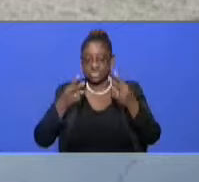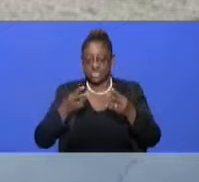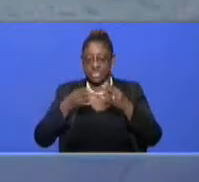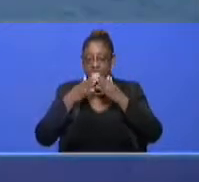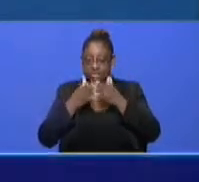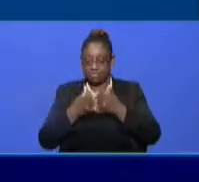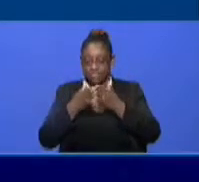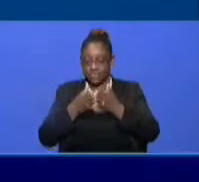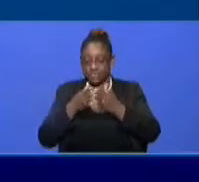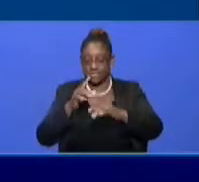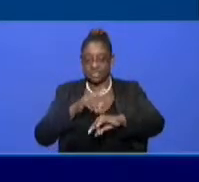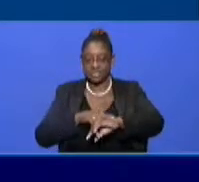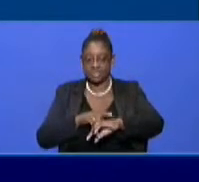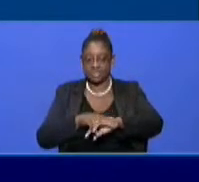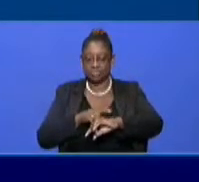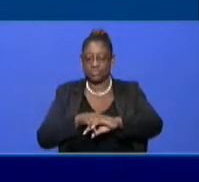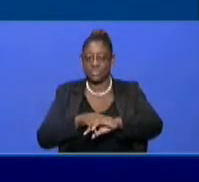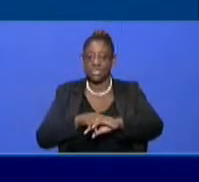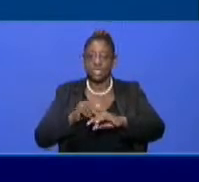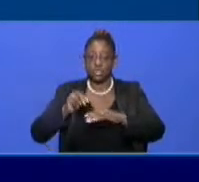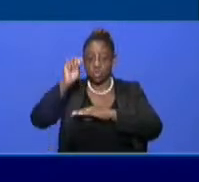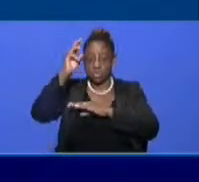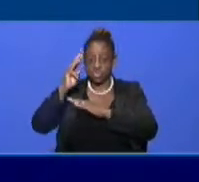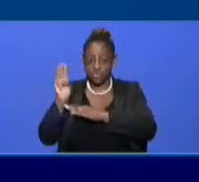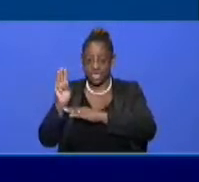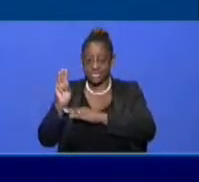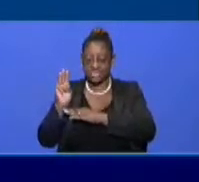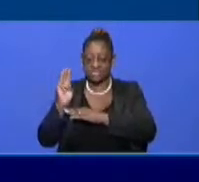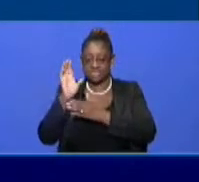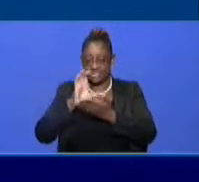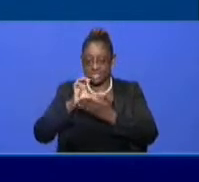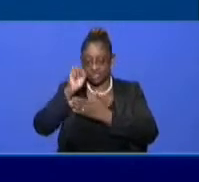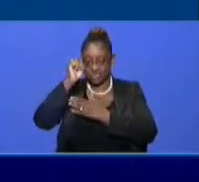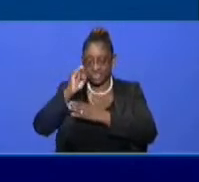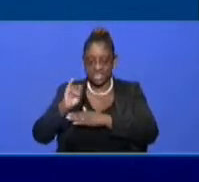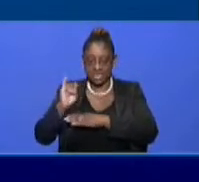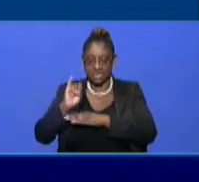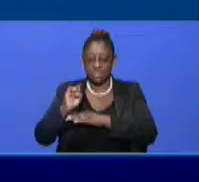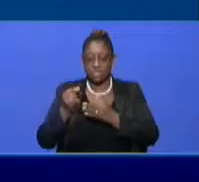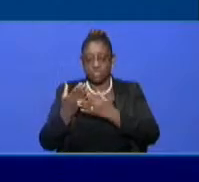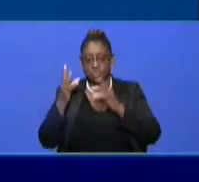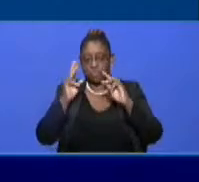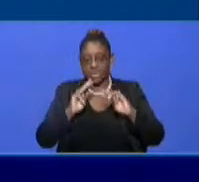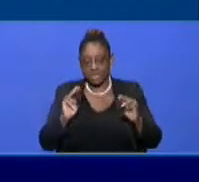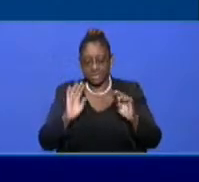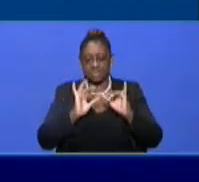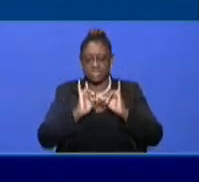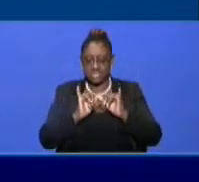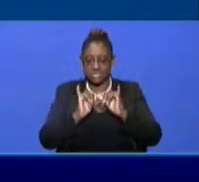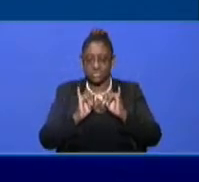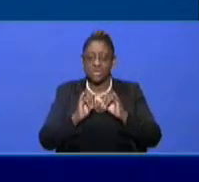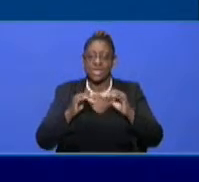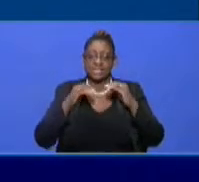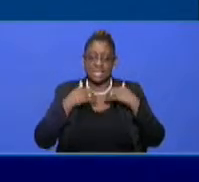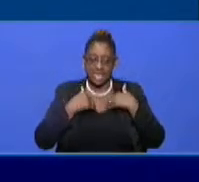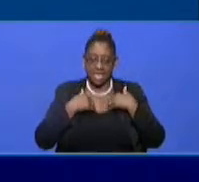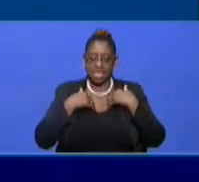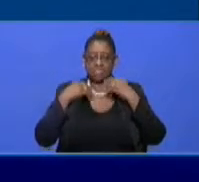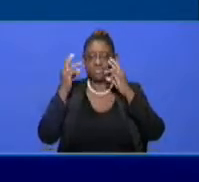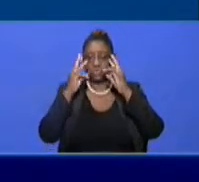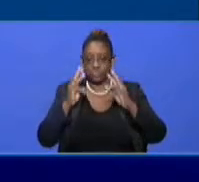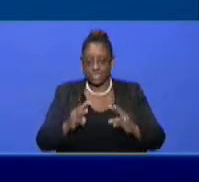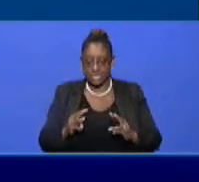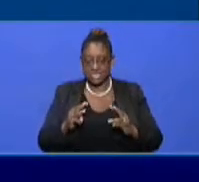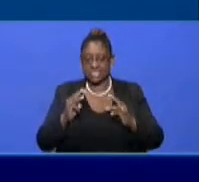the Tile King, and the Paint Setter. In the Northwest and Central Islands tonight through Monday, we're going to continue to have those light and variable winds with flat